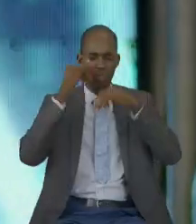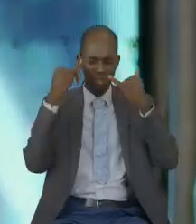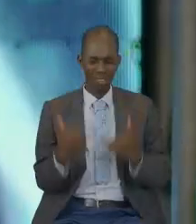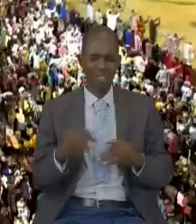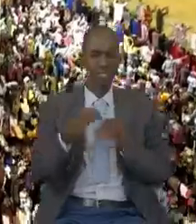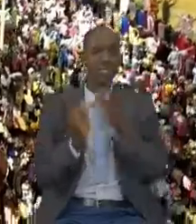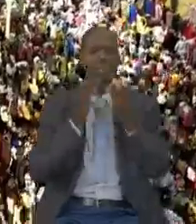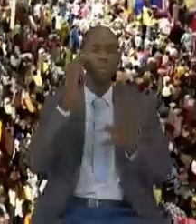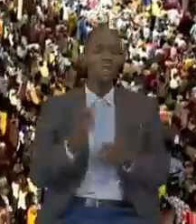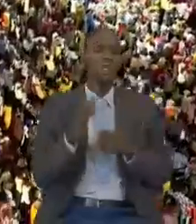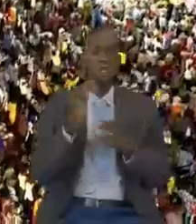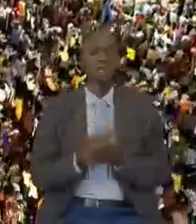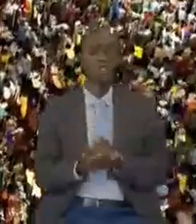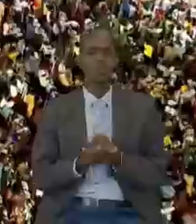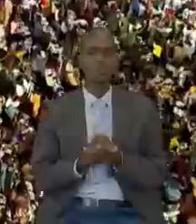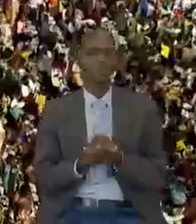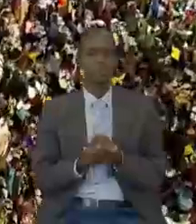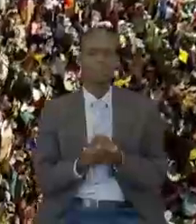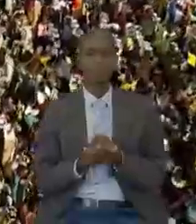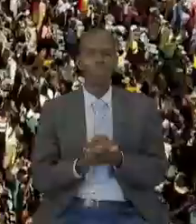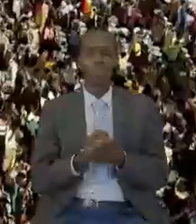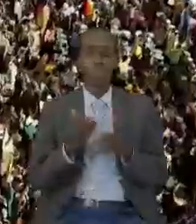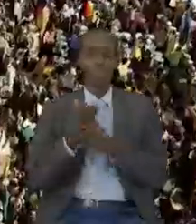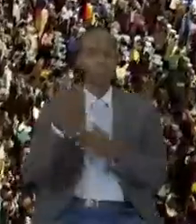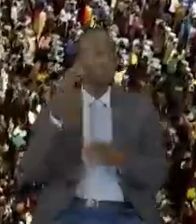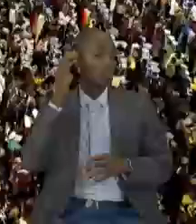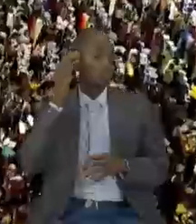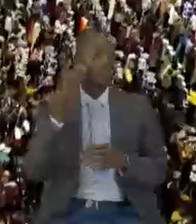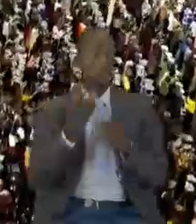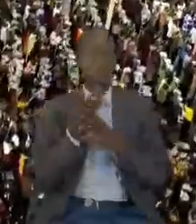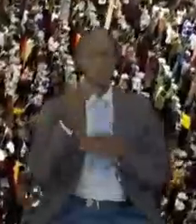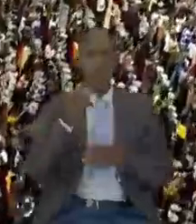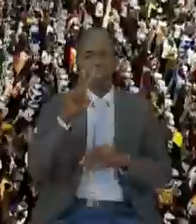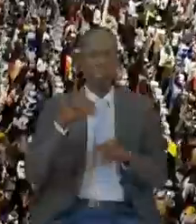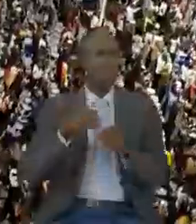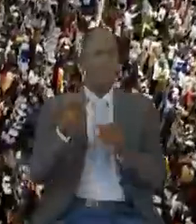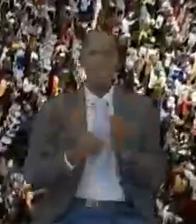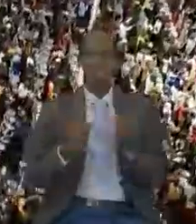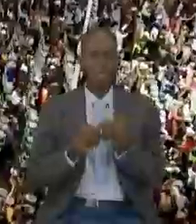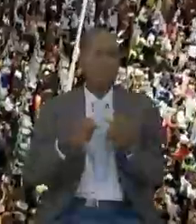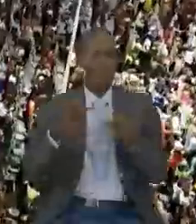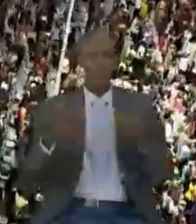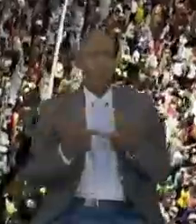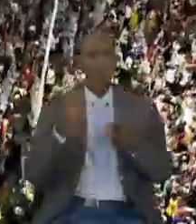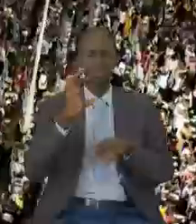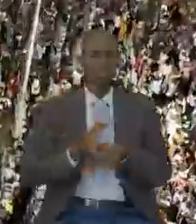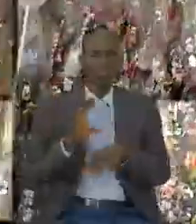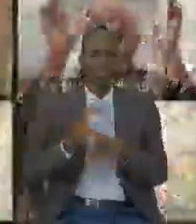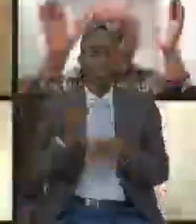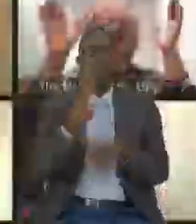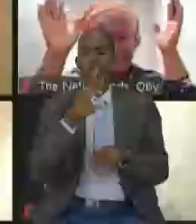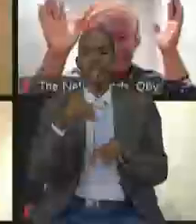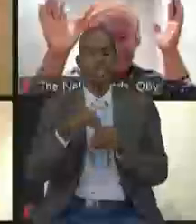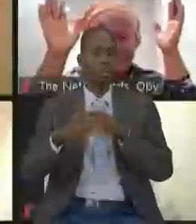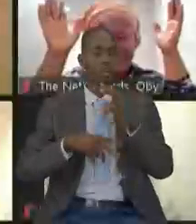Jesus' name. Over the radio, over the television, in every congregation, anywhere you are in the world, the